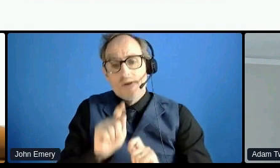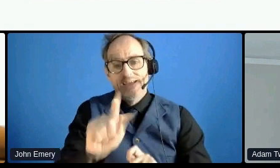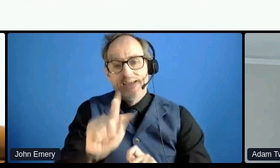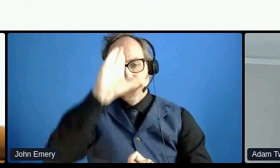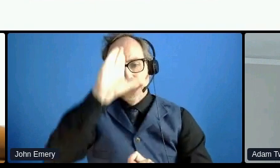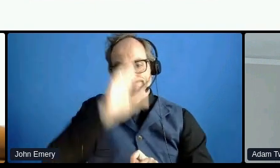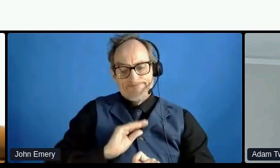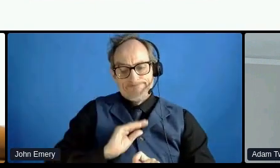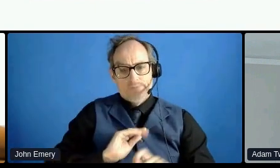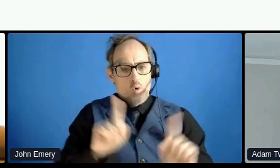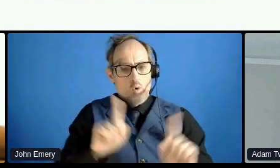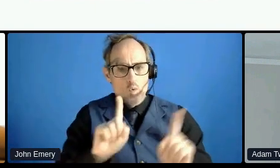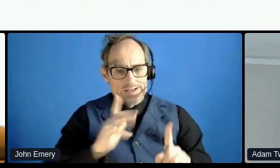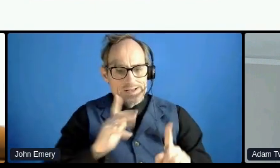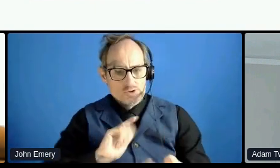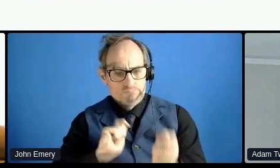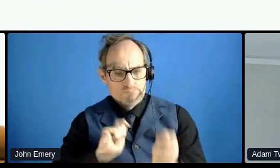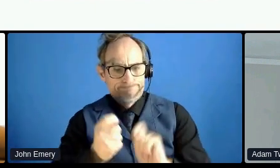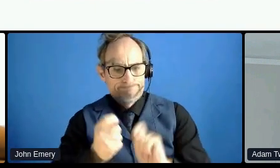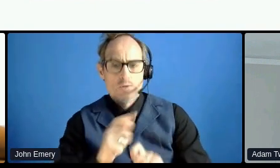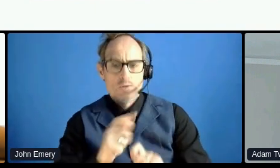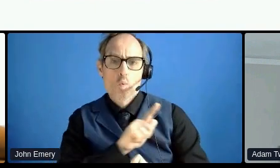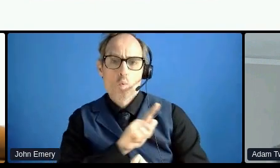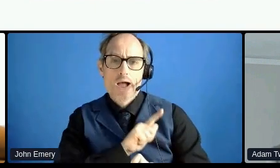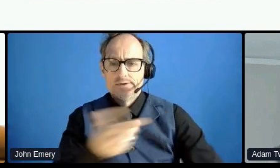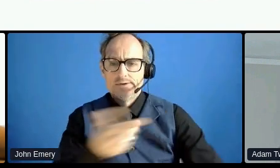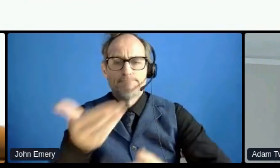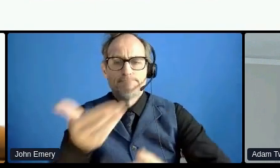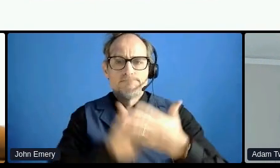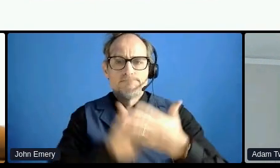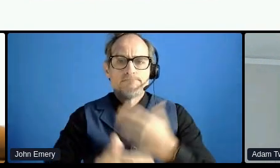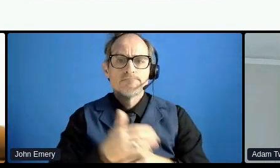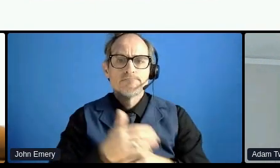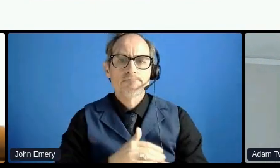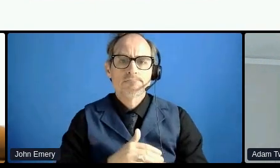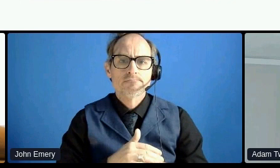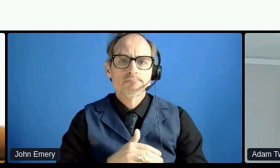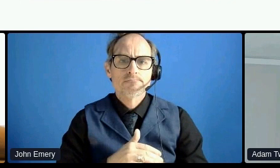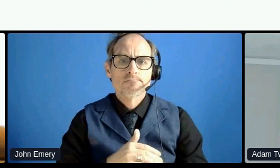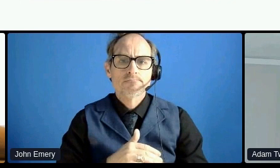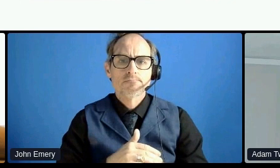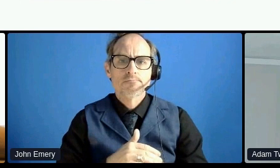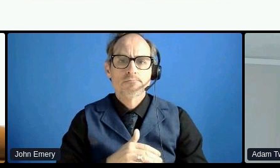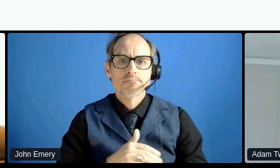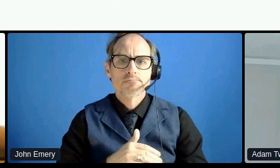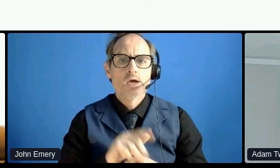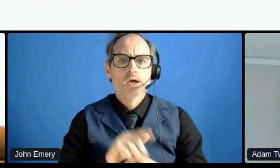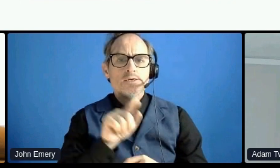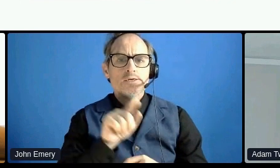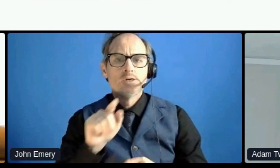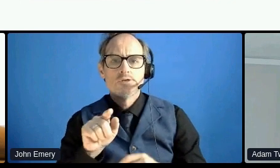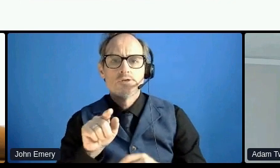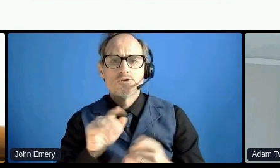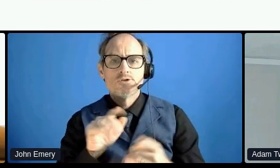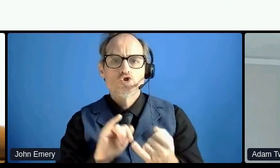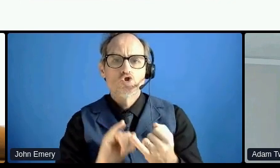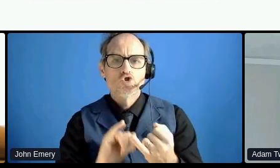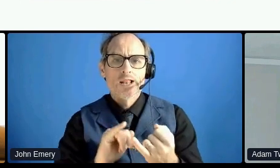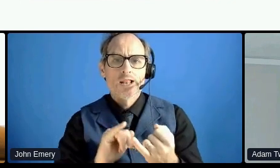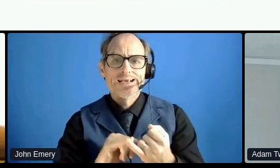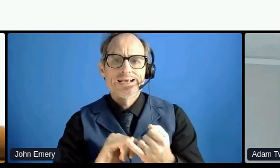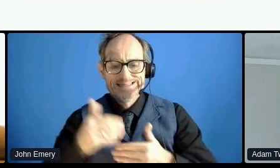Sapling stage is a great step forward. It's where the organisation has taken a strategic approach to